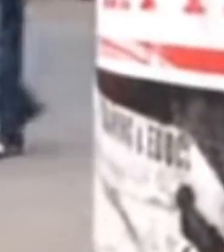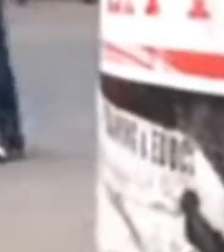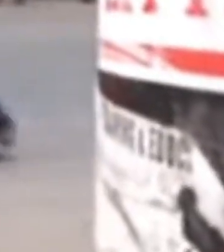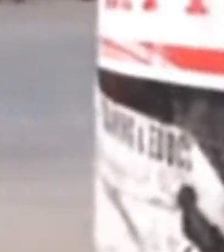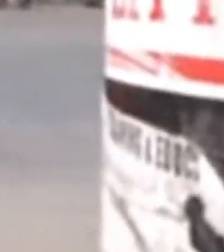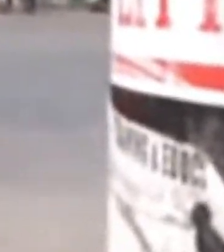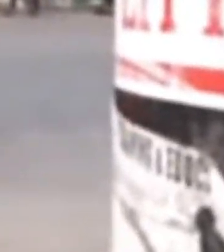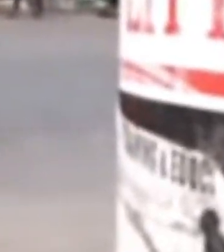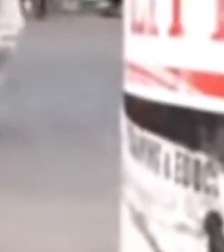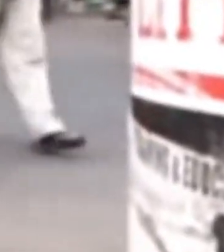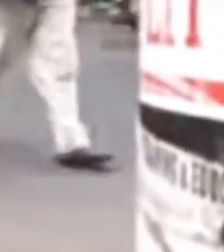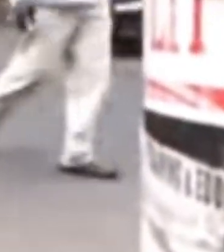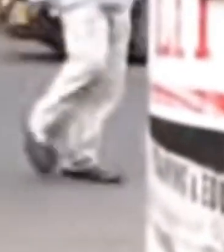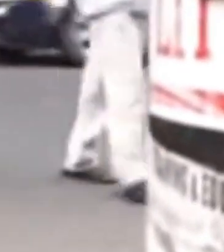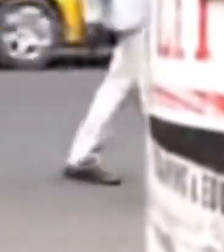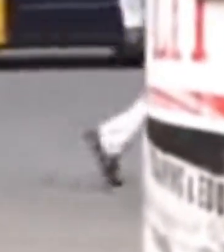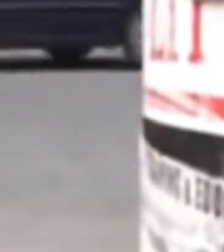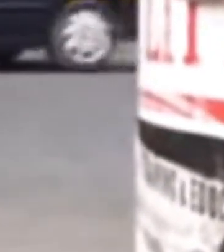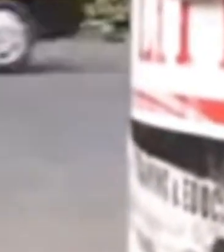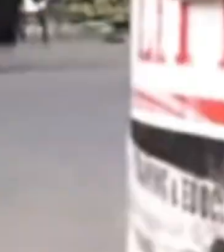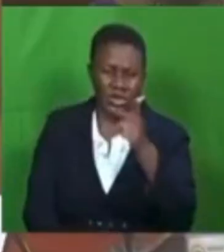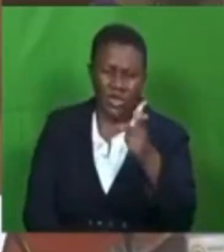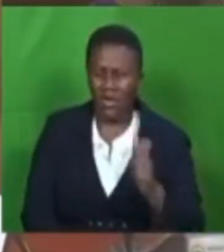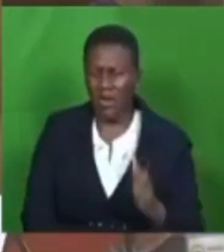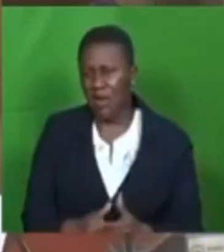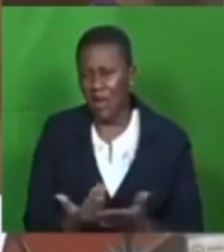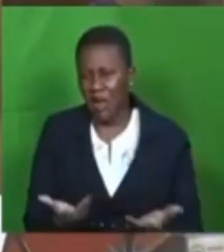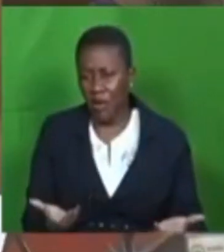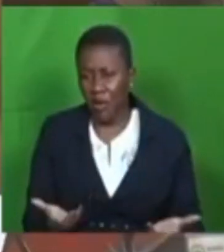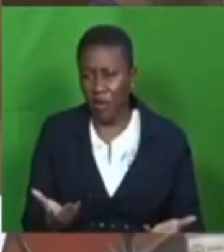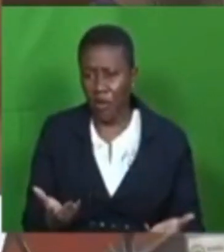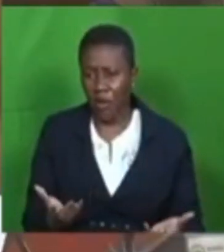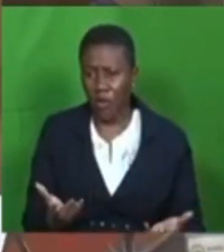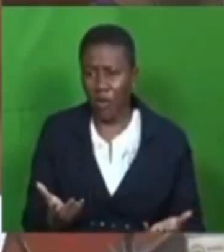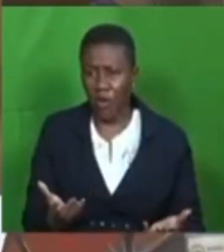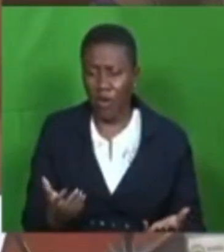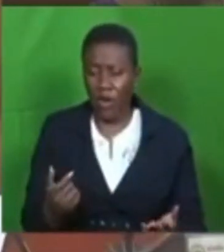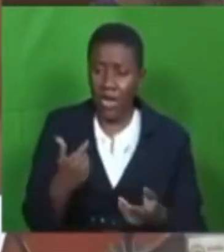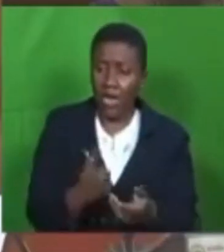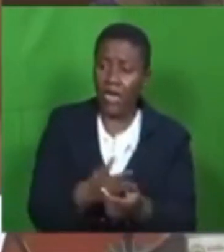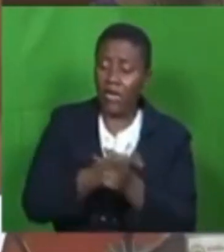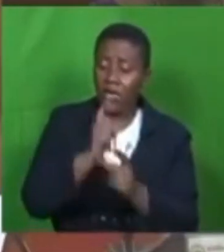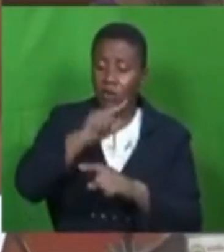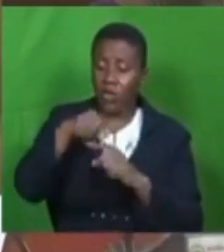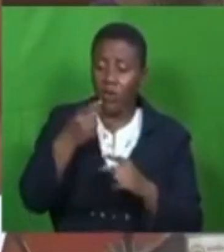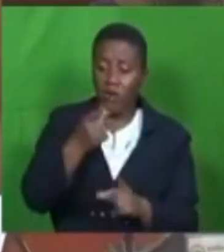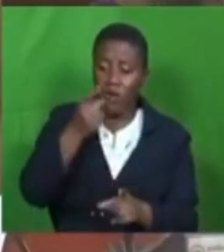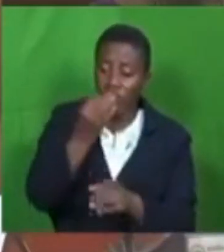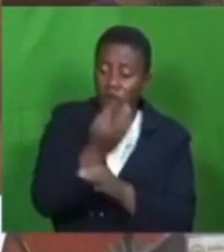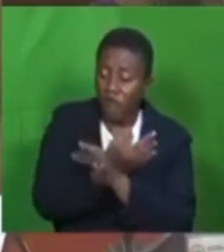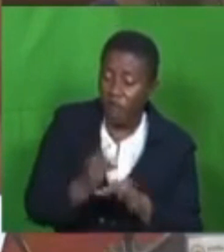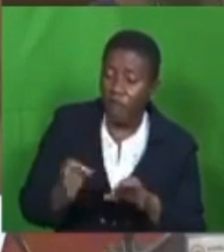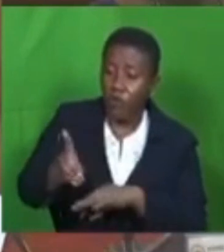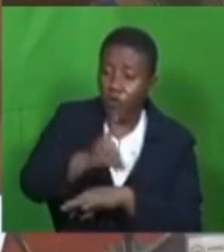our coat of arms talks about freedom and justice. Where is the justice? Where out of